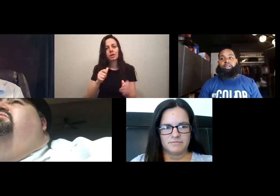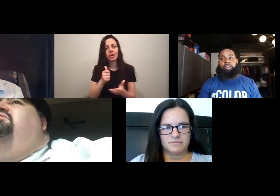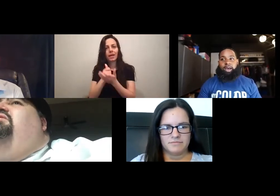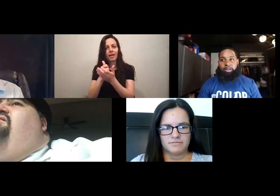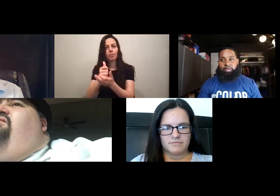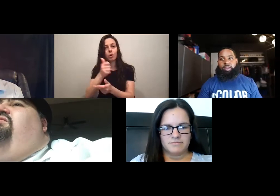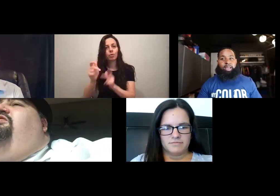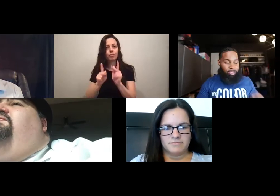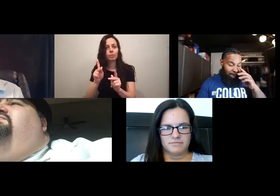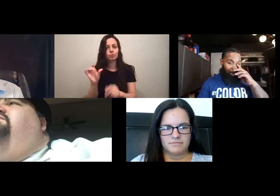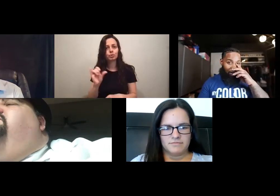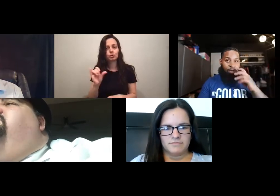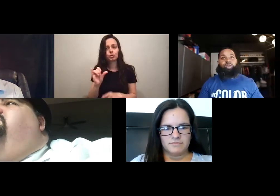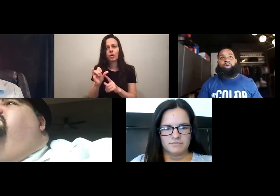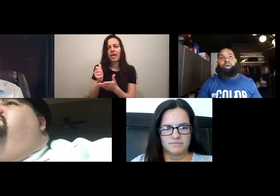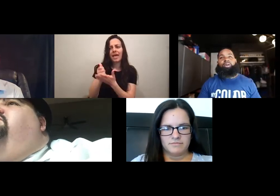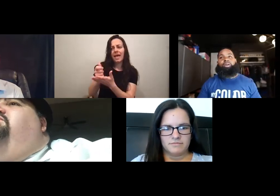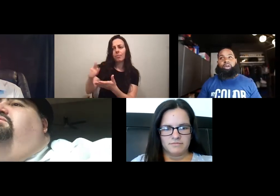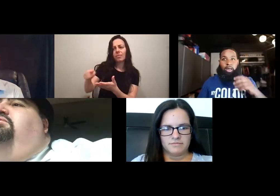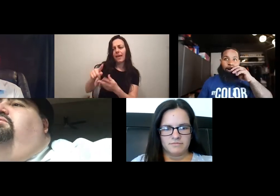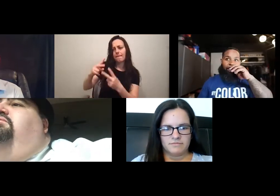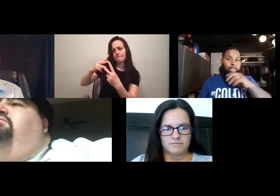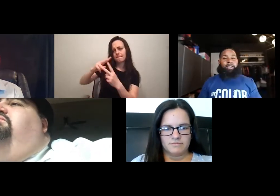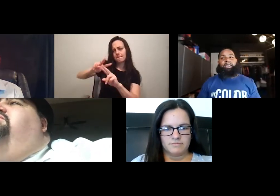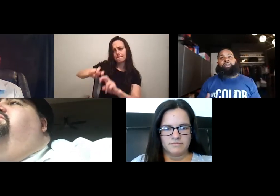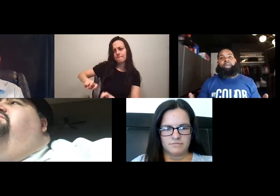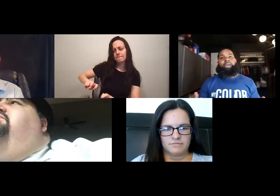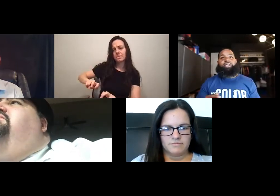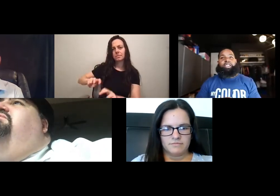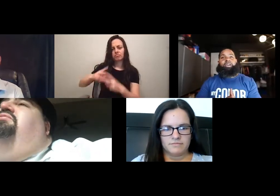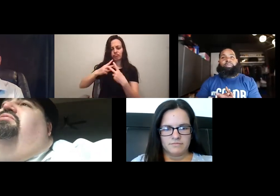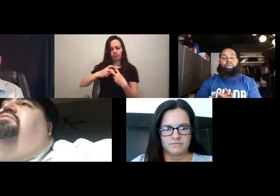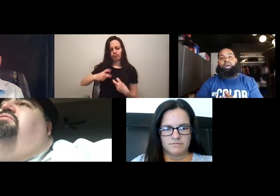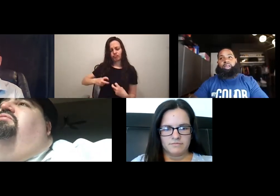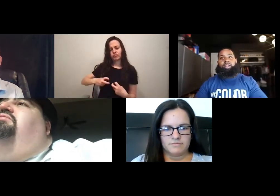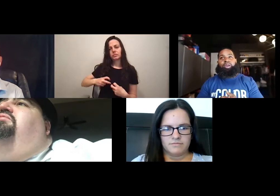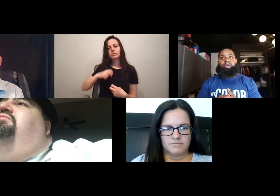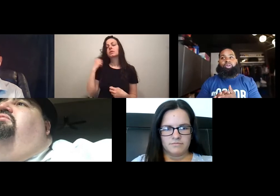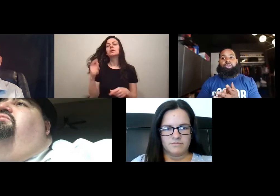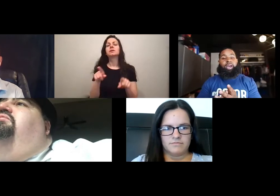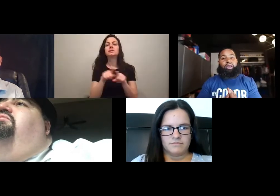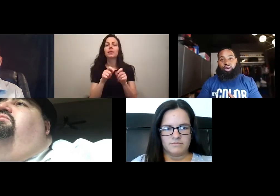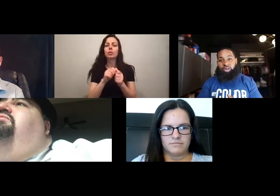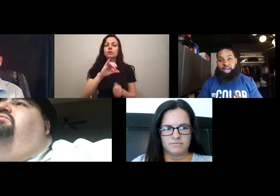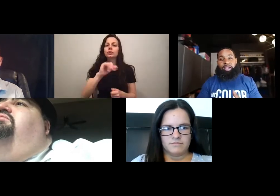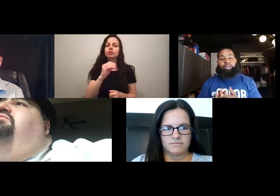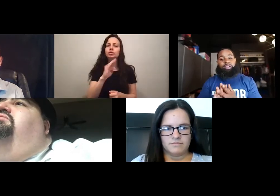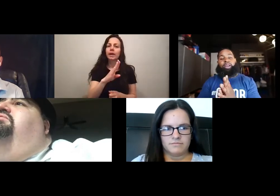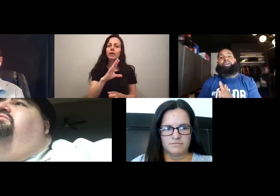that inside of them as well. And then the same thing as Jacob and Carly, creating your